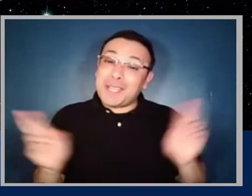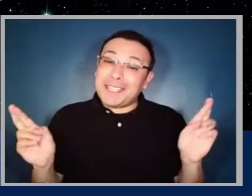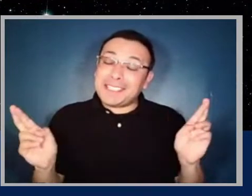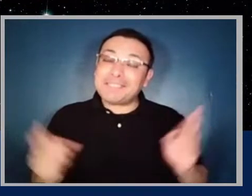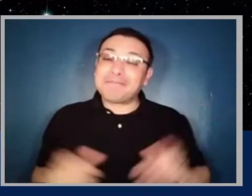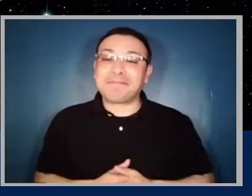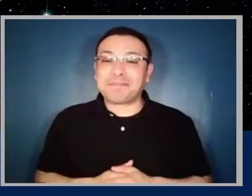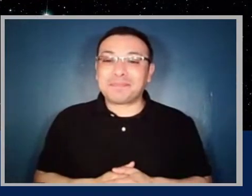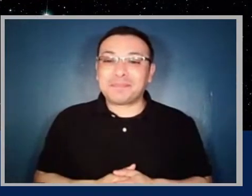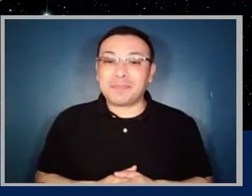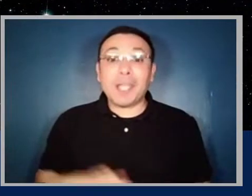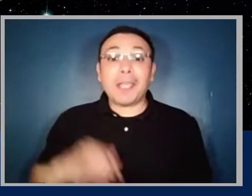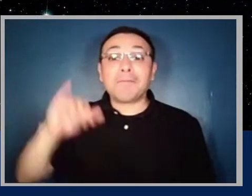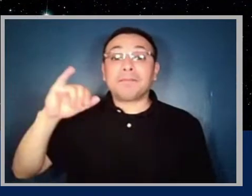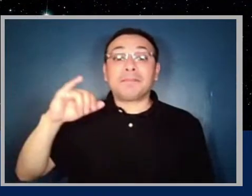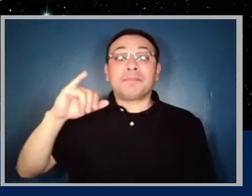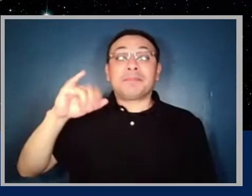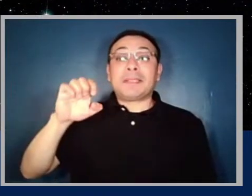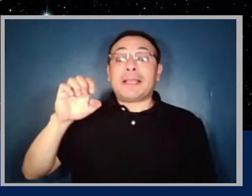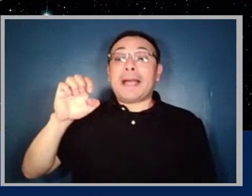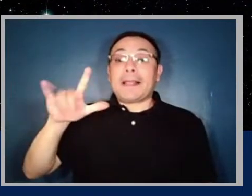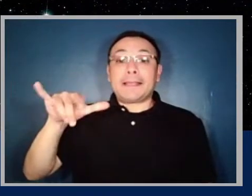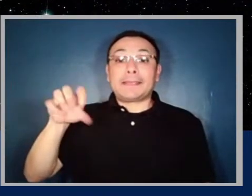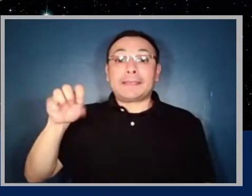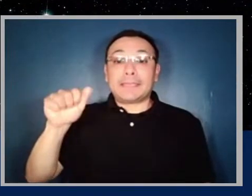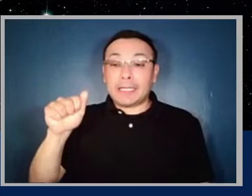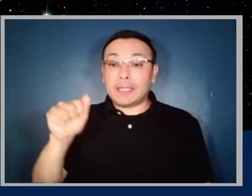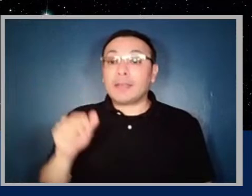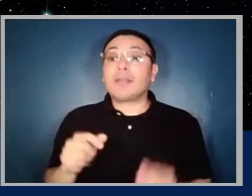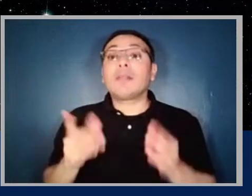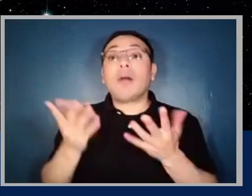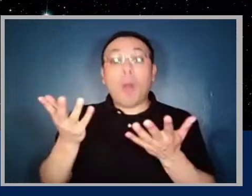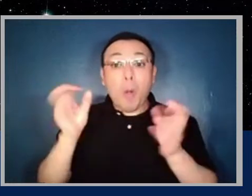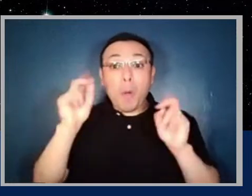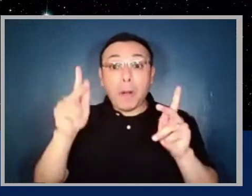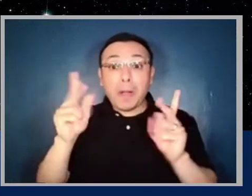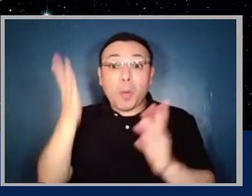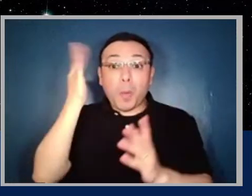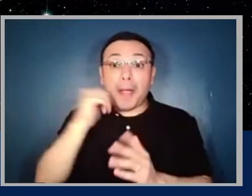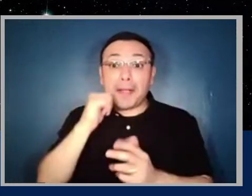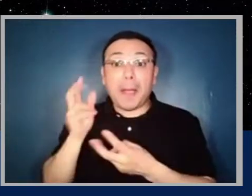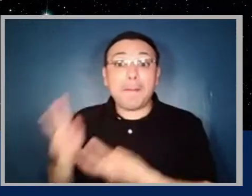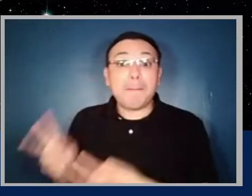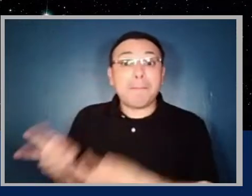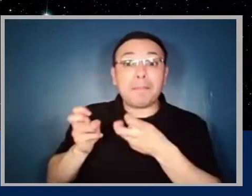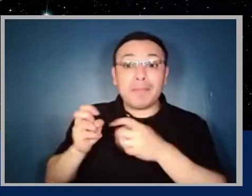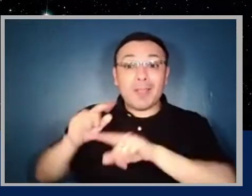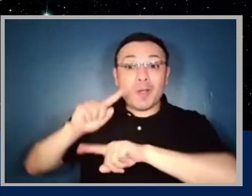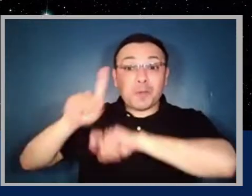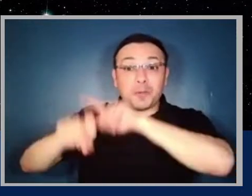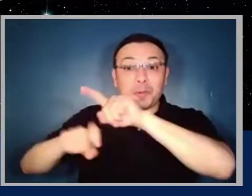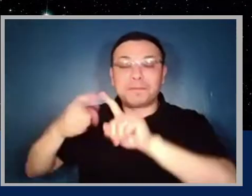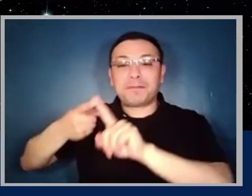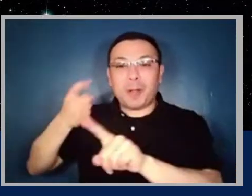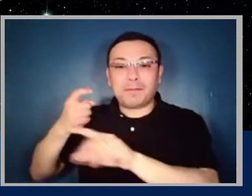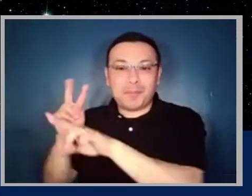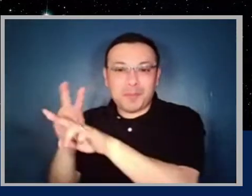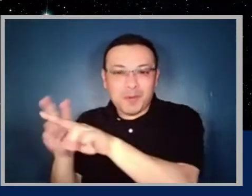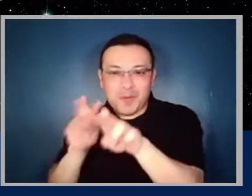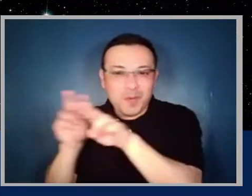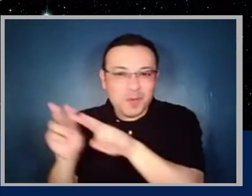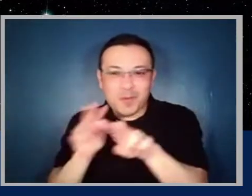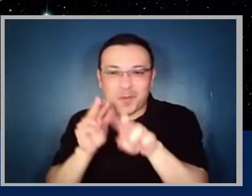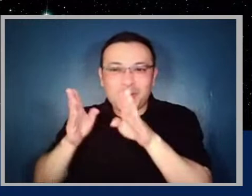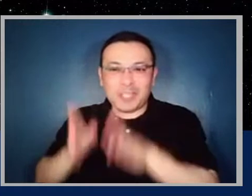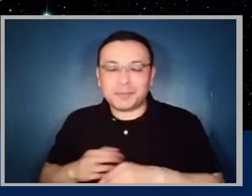have any viewer questions we want to start? I do. I have some viewer questions that we can get into here. And we've used the term